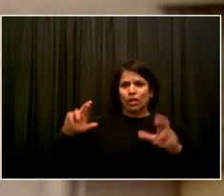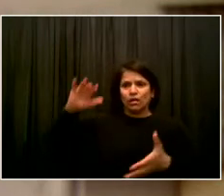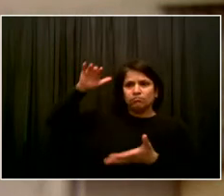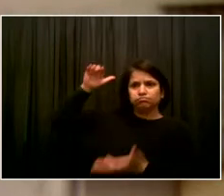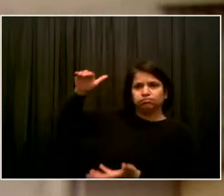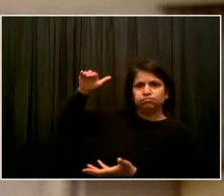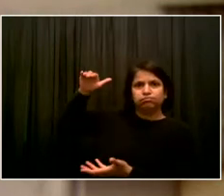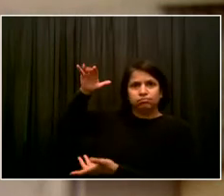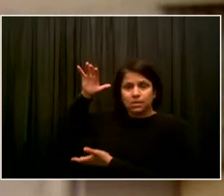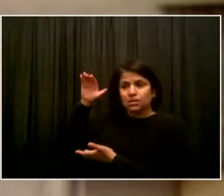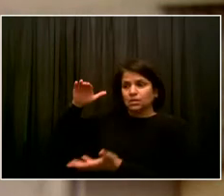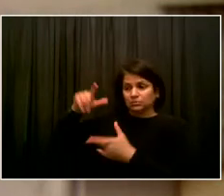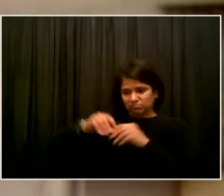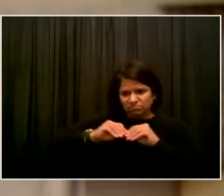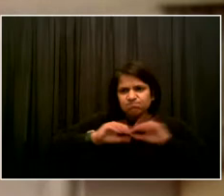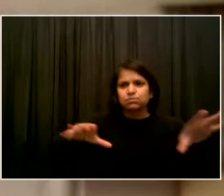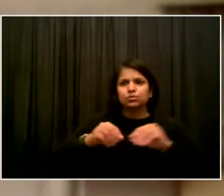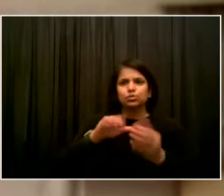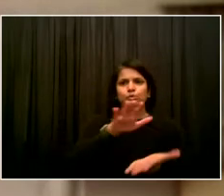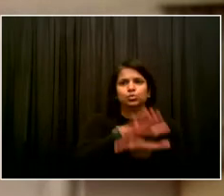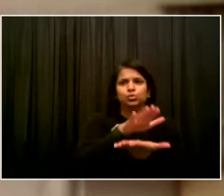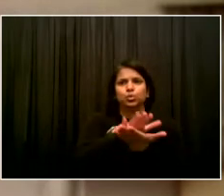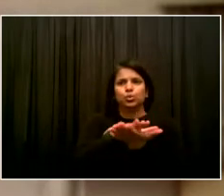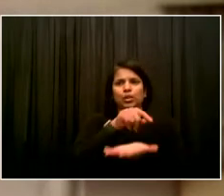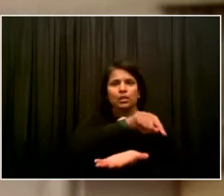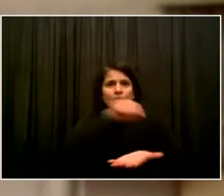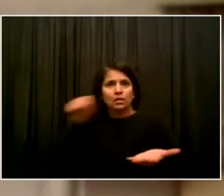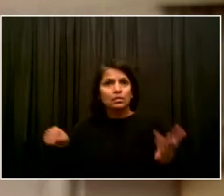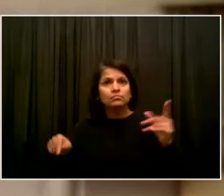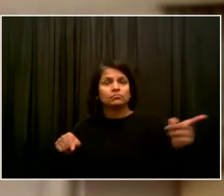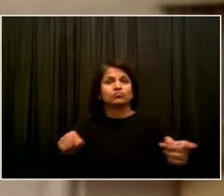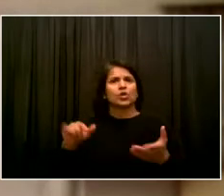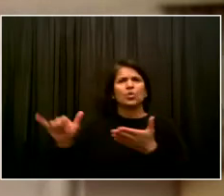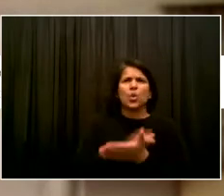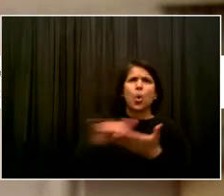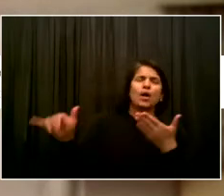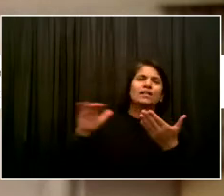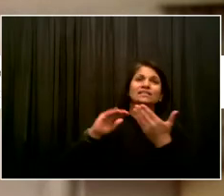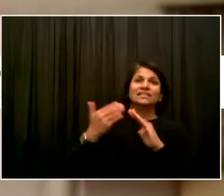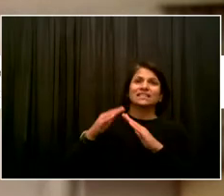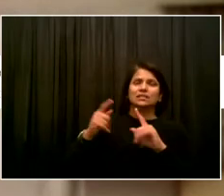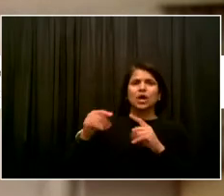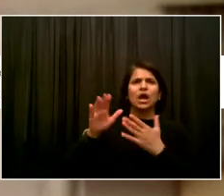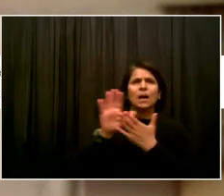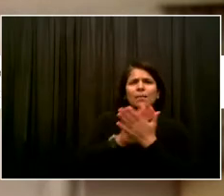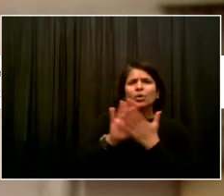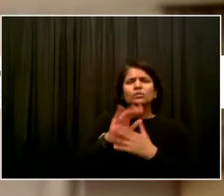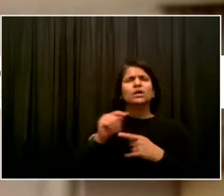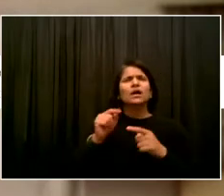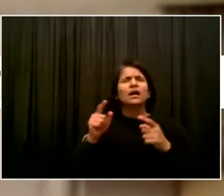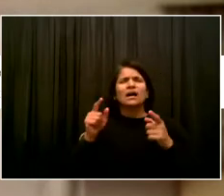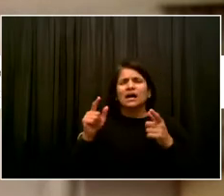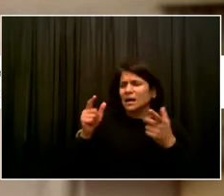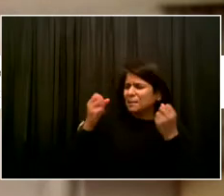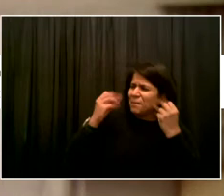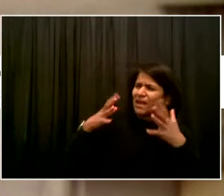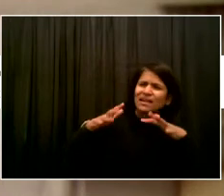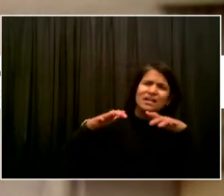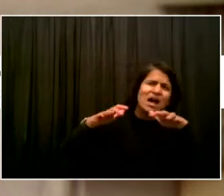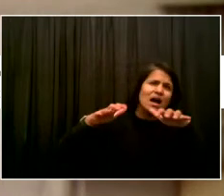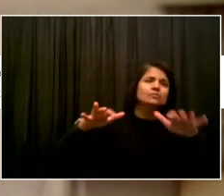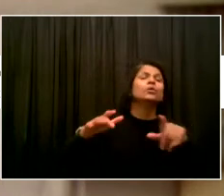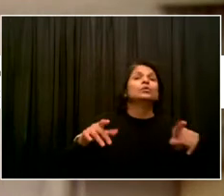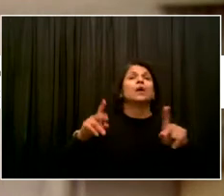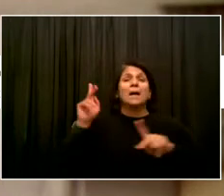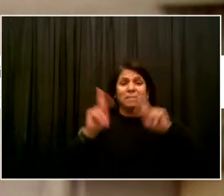seeing the rates go right now. So we are working around the clock to offer our best efforts to work with you. The many calls we've had with